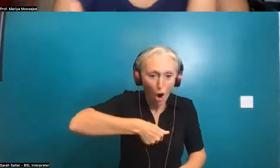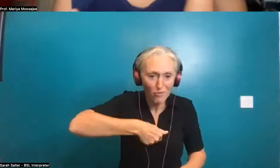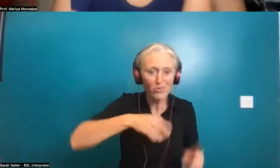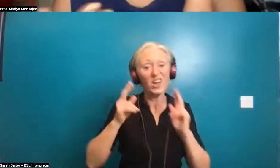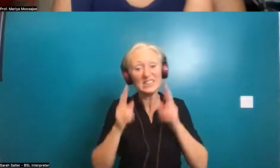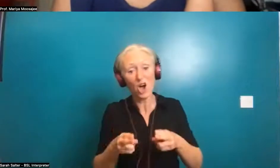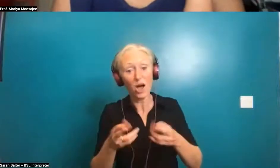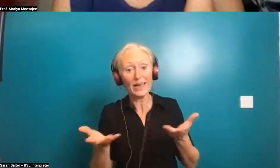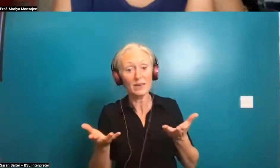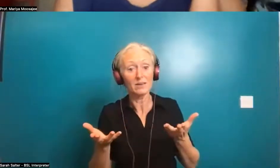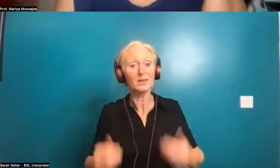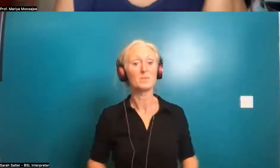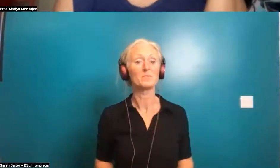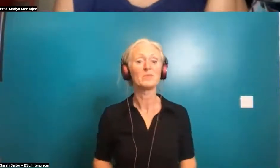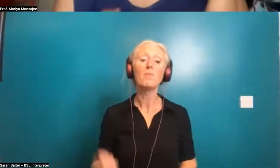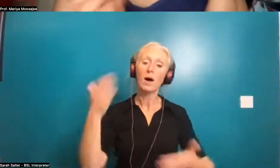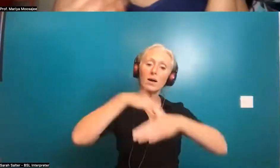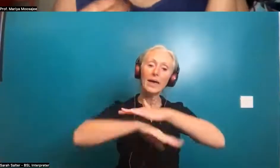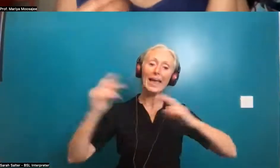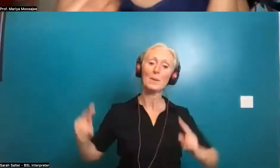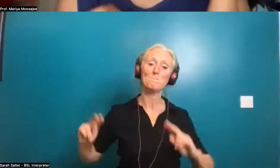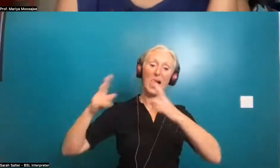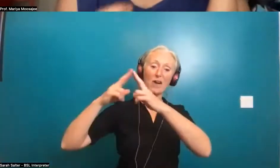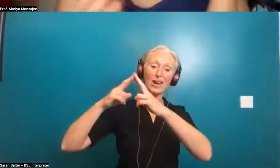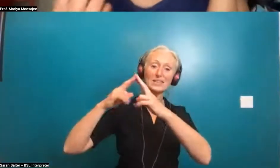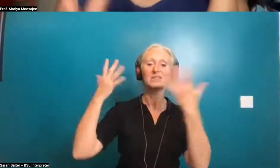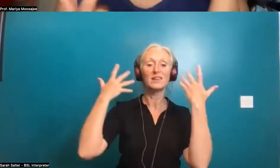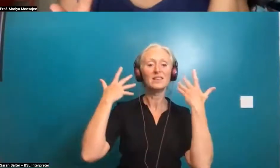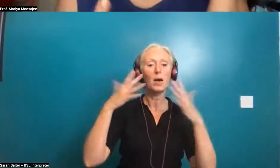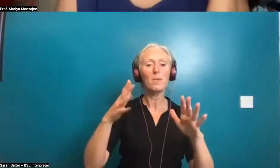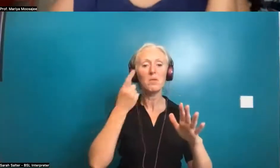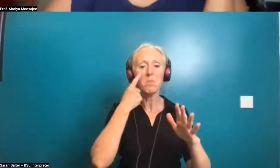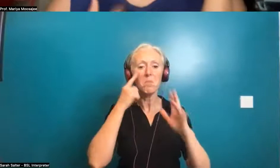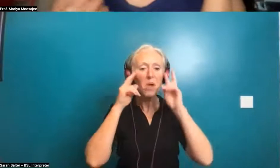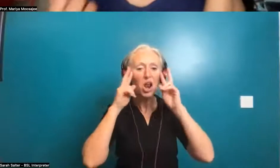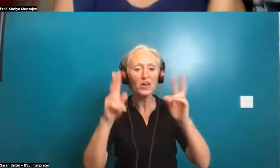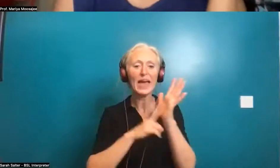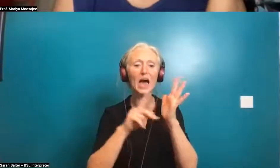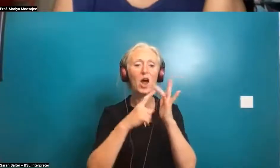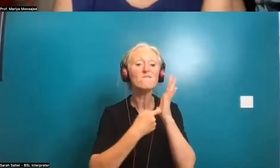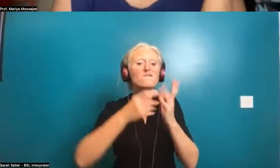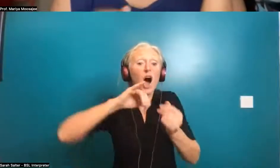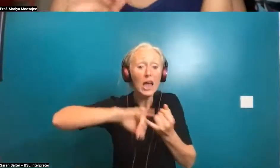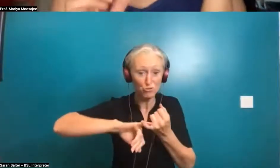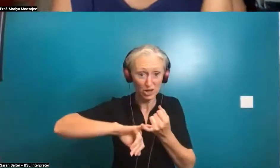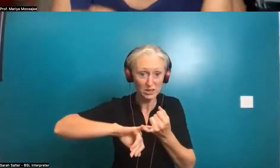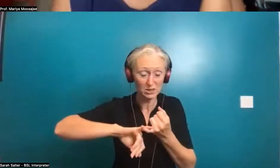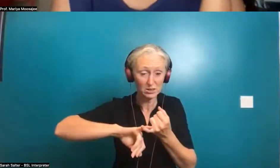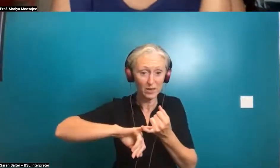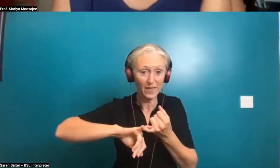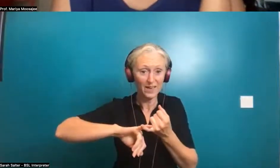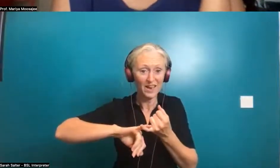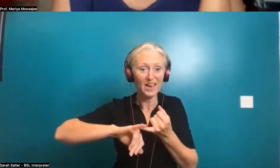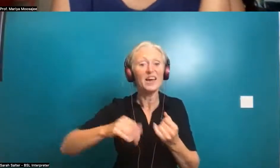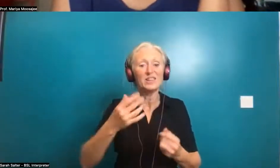what they're doing in Paris is that they're using a gene therapy, a virus, to deliver that